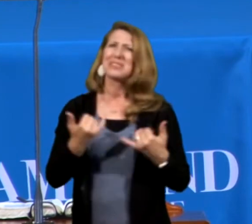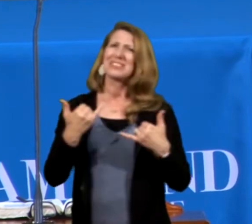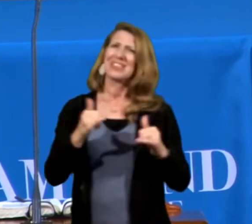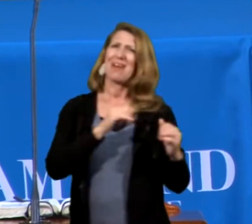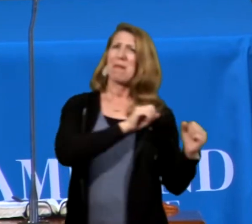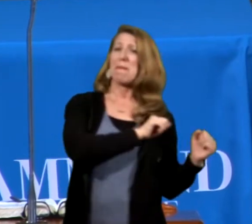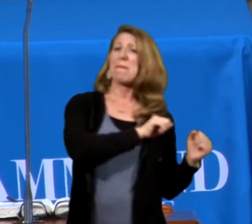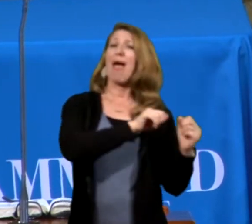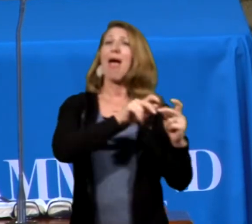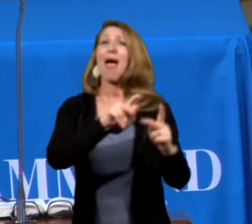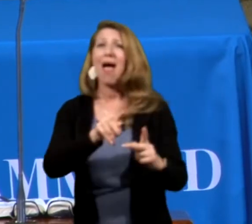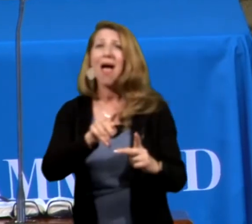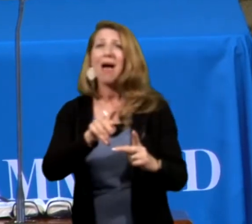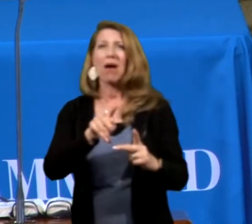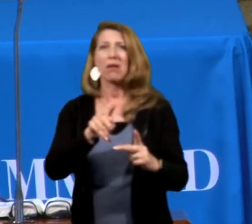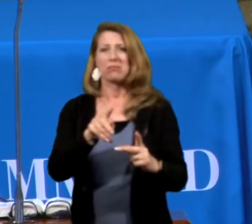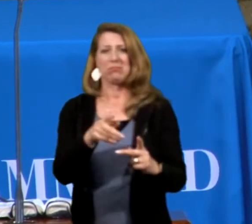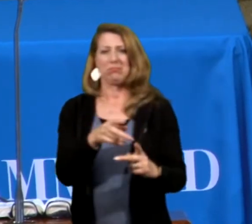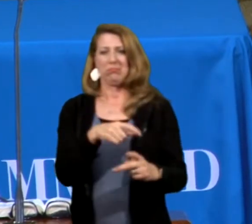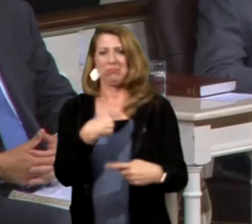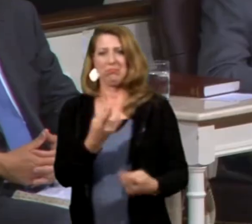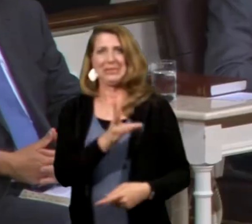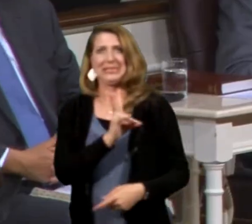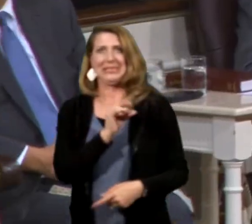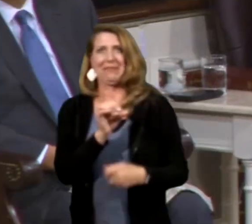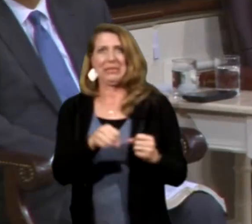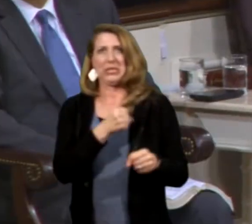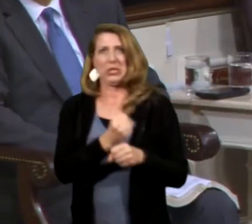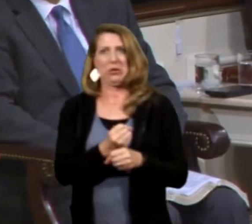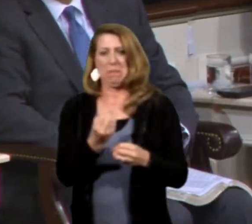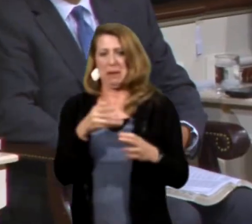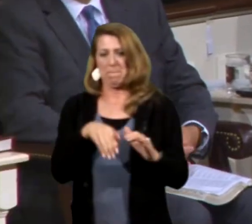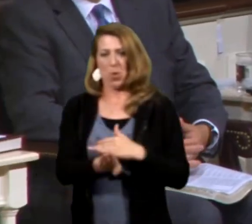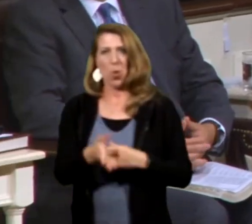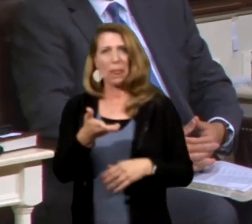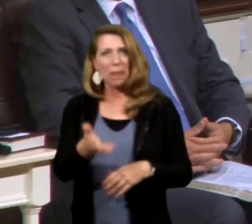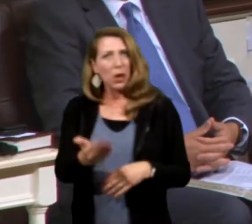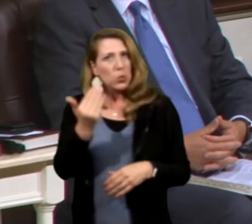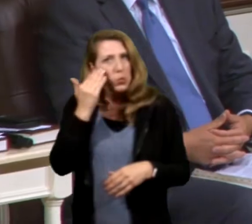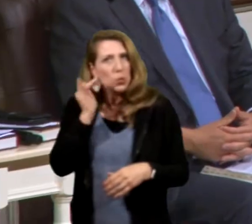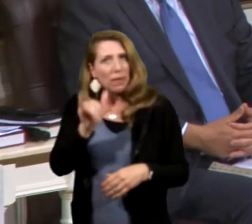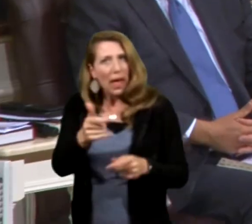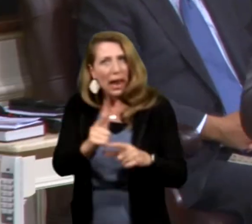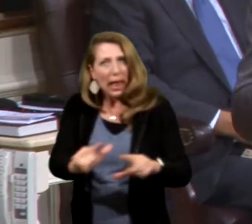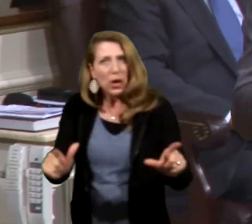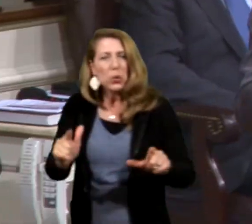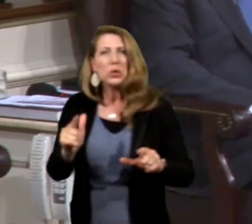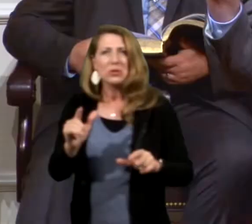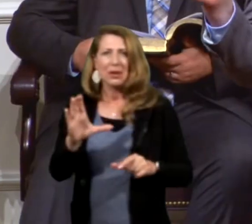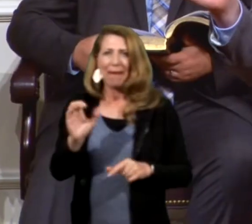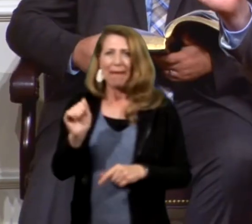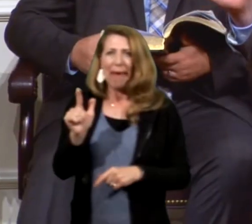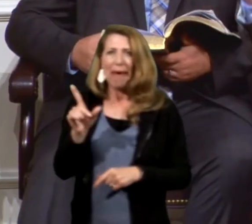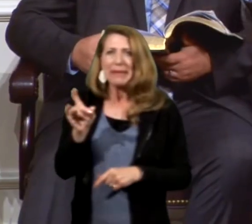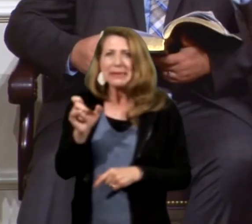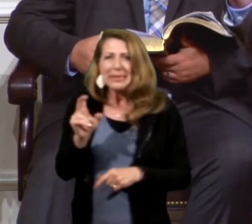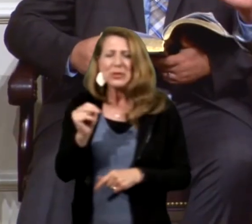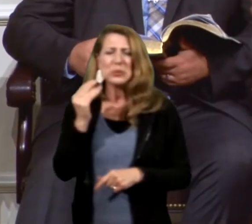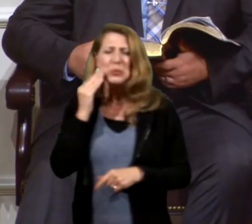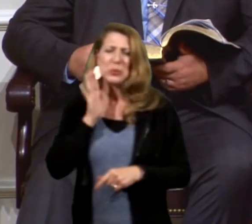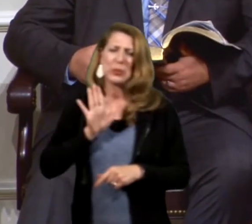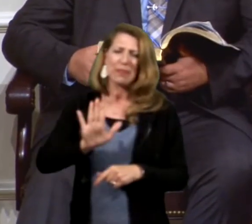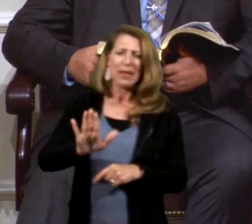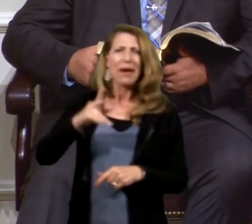back. They had been there 70 years. Many of them were born there. They knew the language. They knew the Chaldean language. They knew the way. They knew